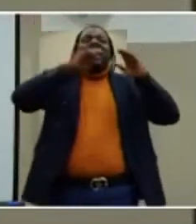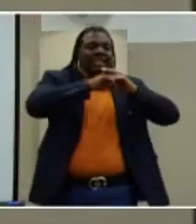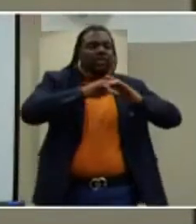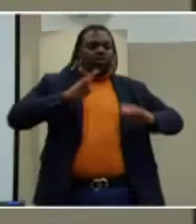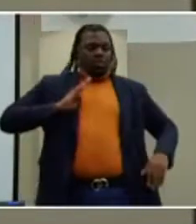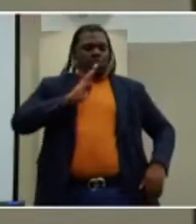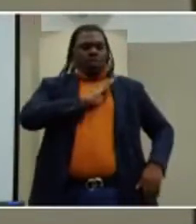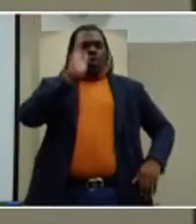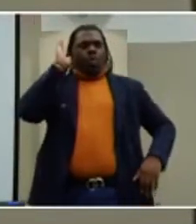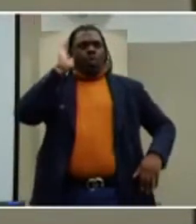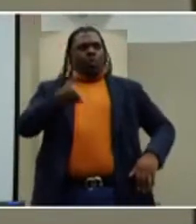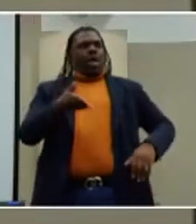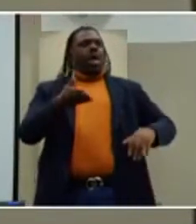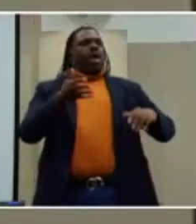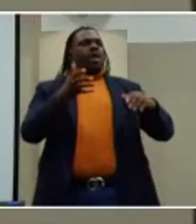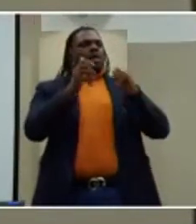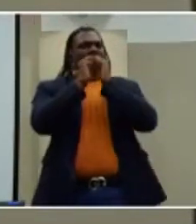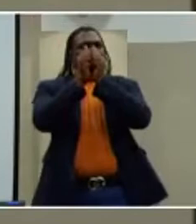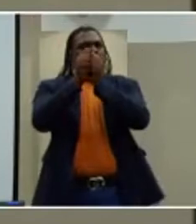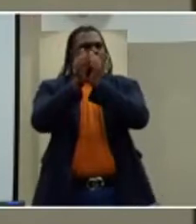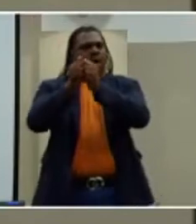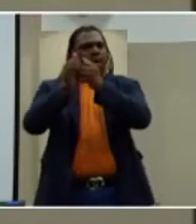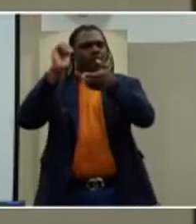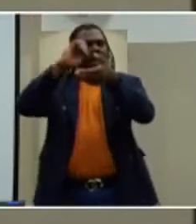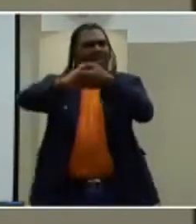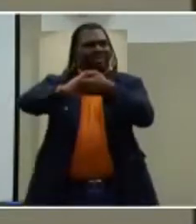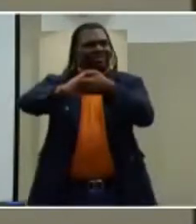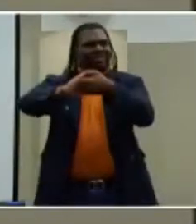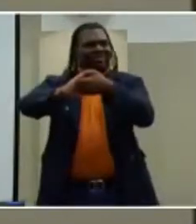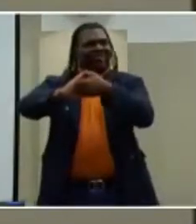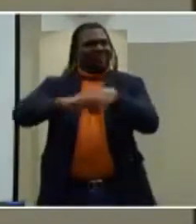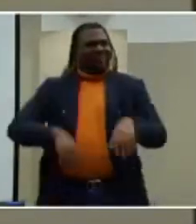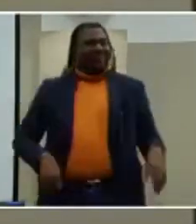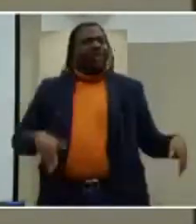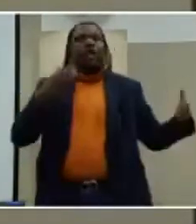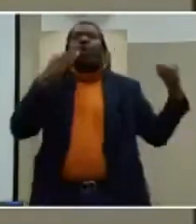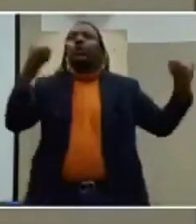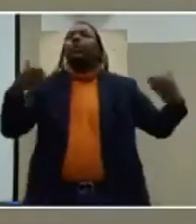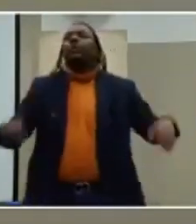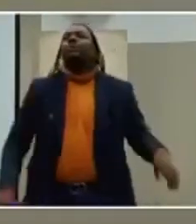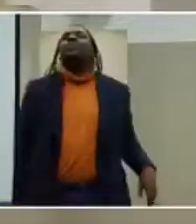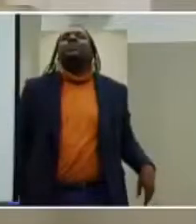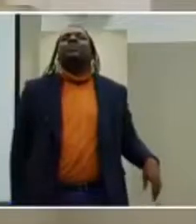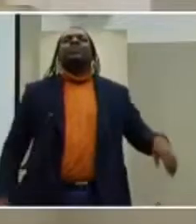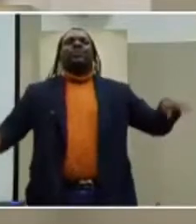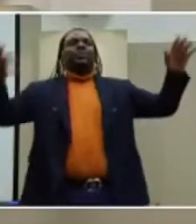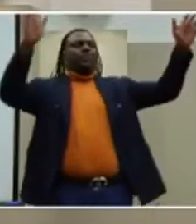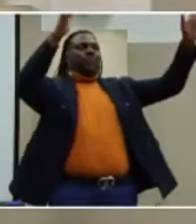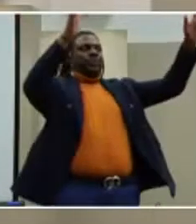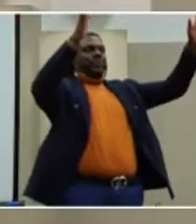would work with us on these topics and look into this. Thank you. Thank you, sir.